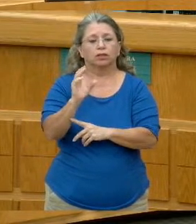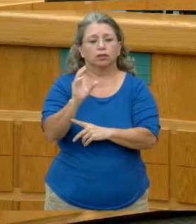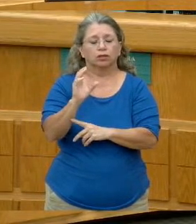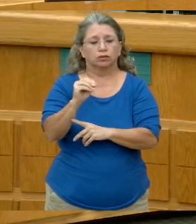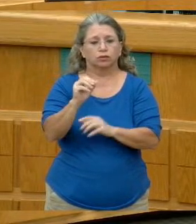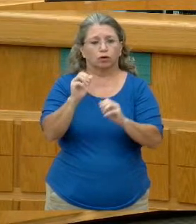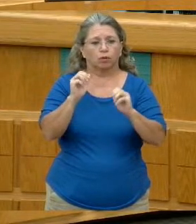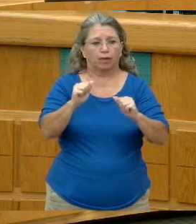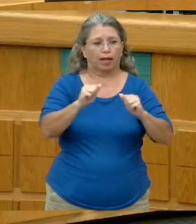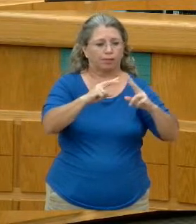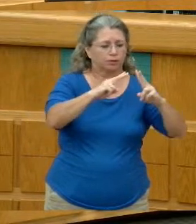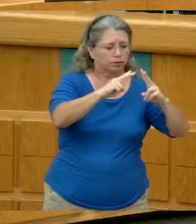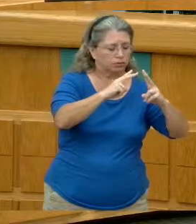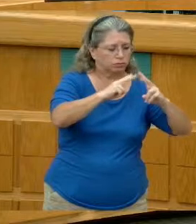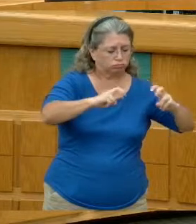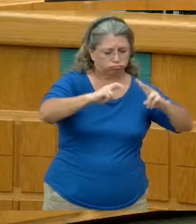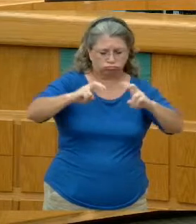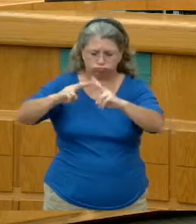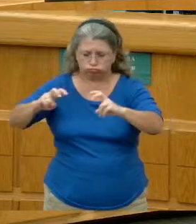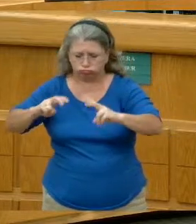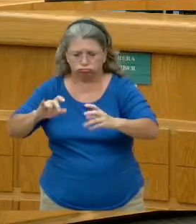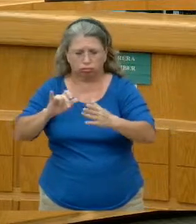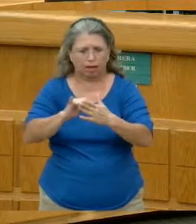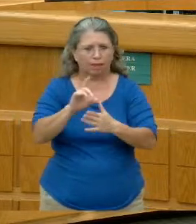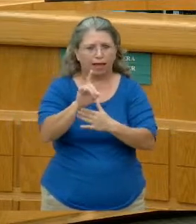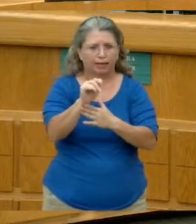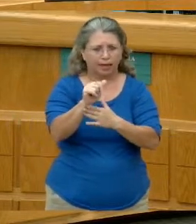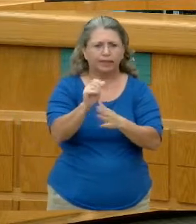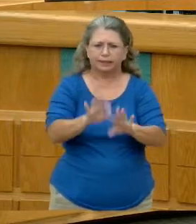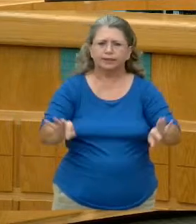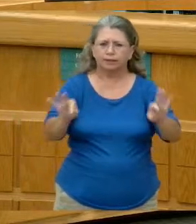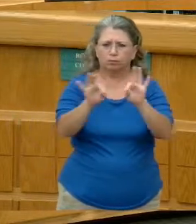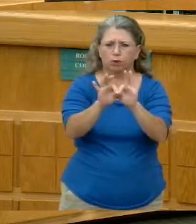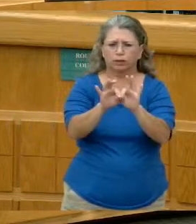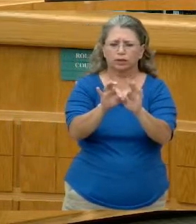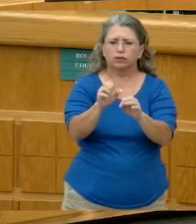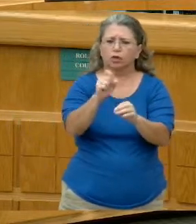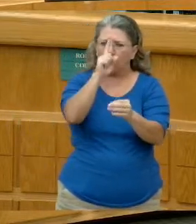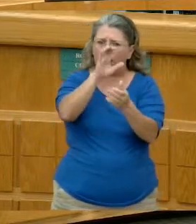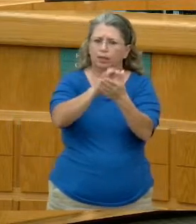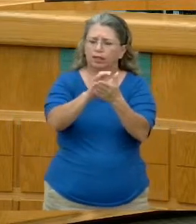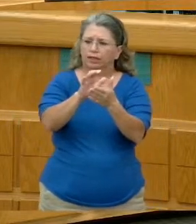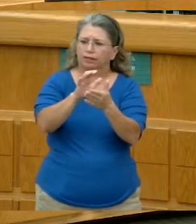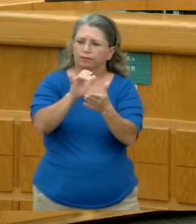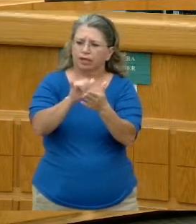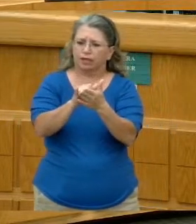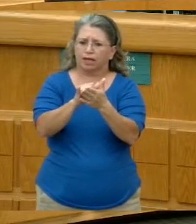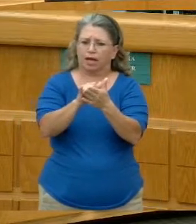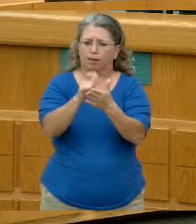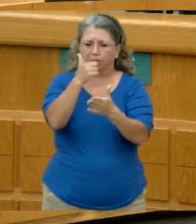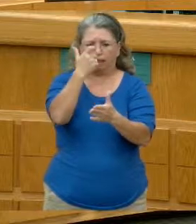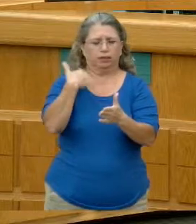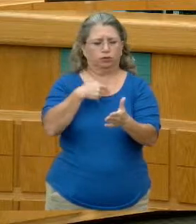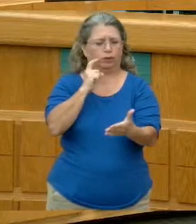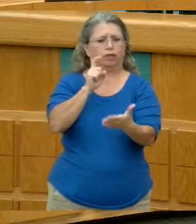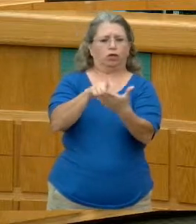very important. And so I believe that by noticing that data and sharing with you and me and the rest